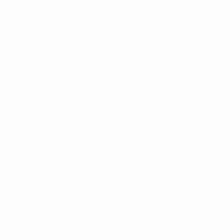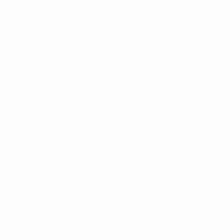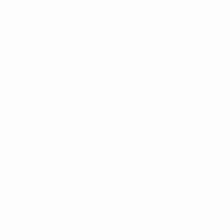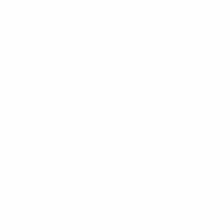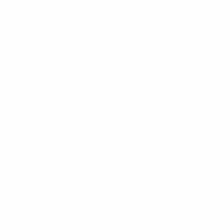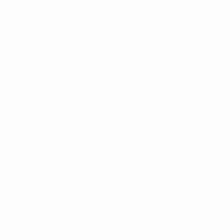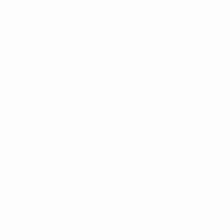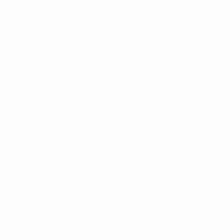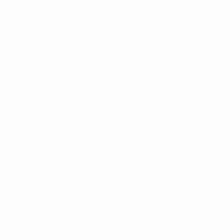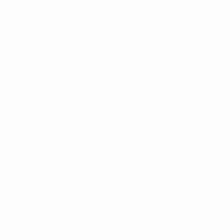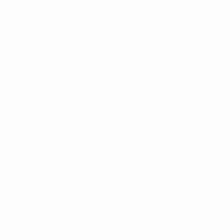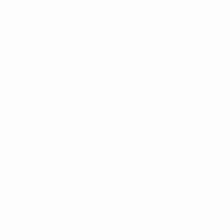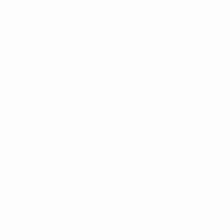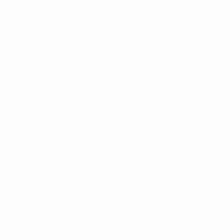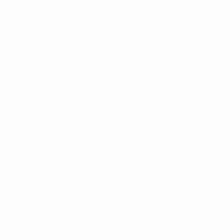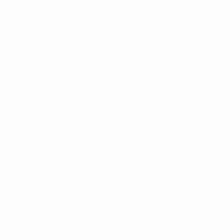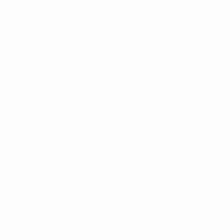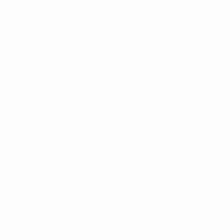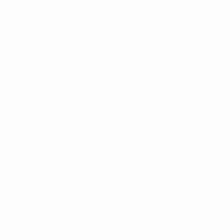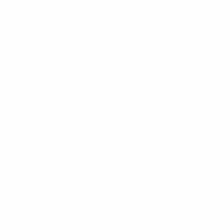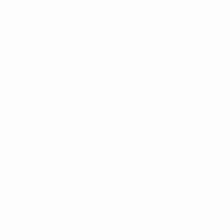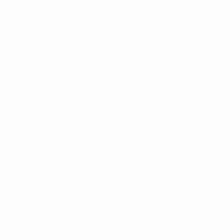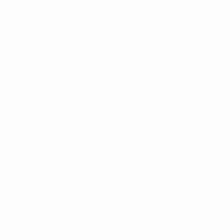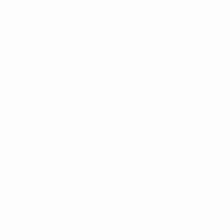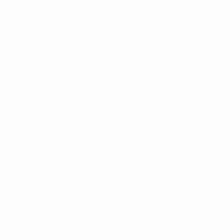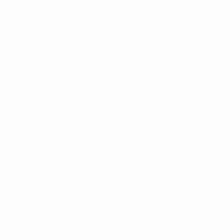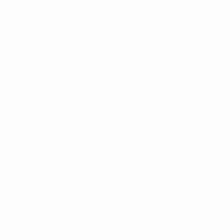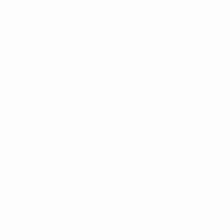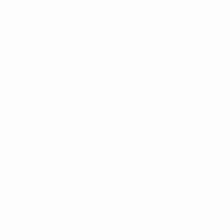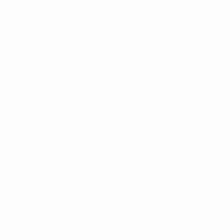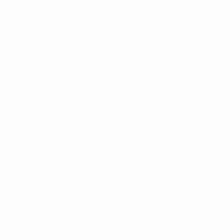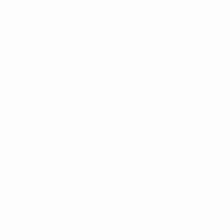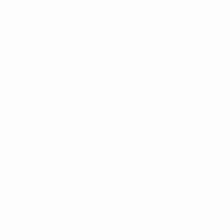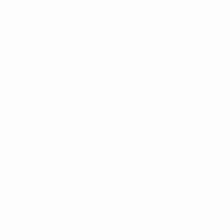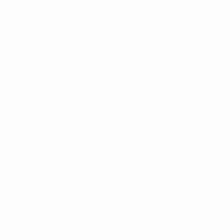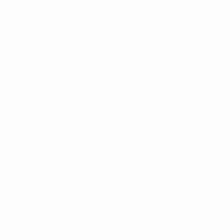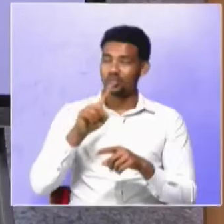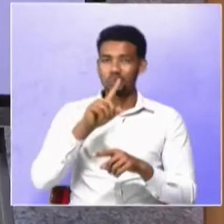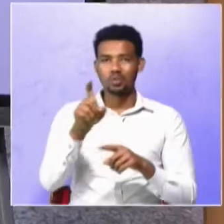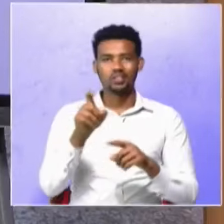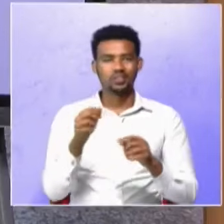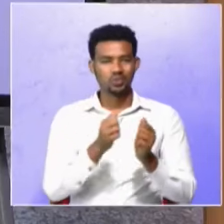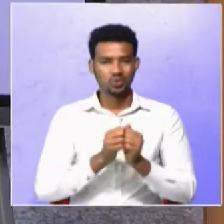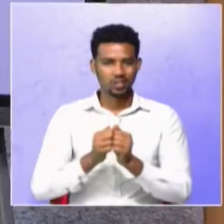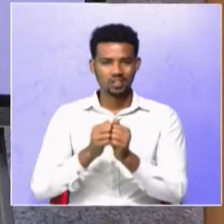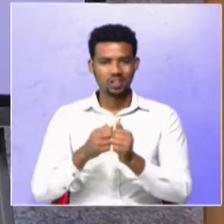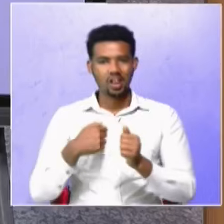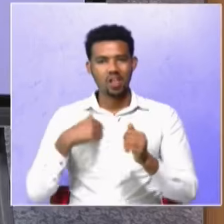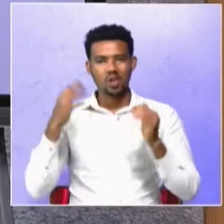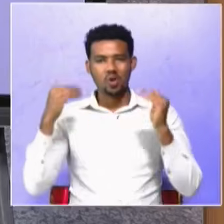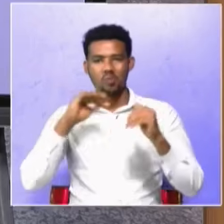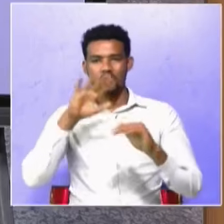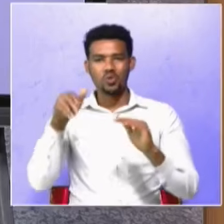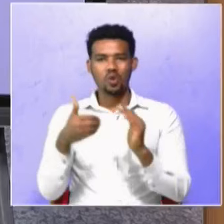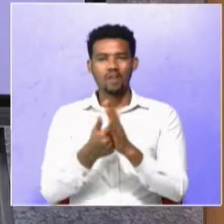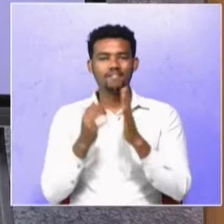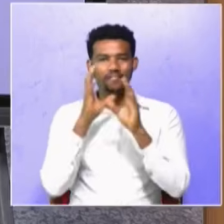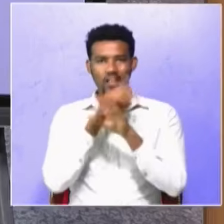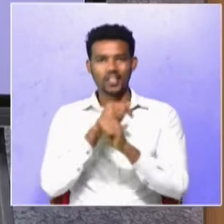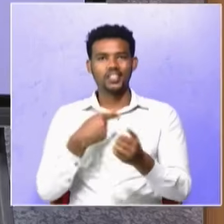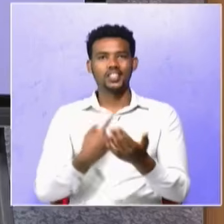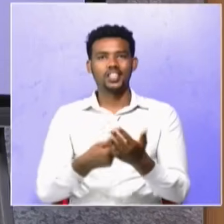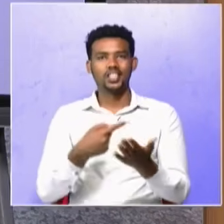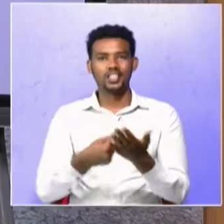I hope you all have finished this activity.